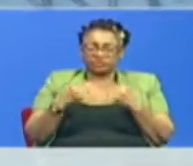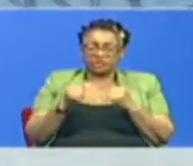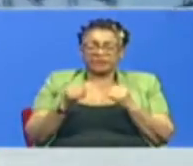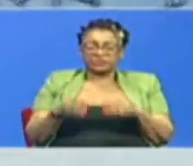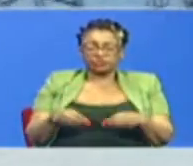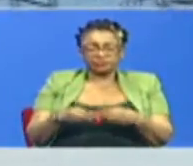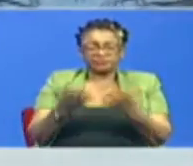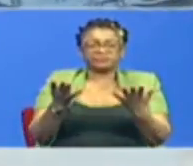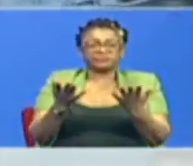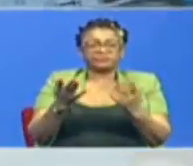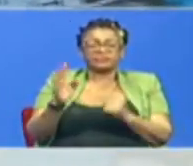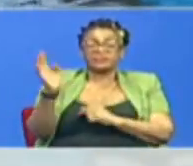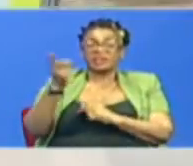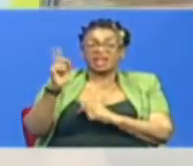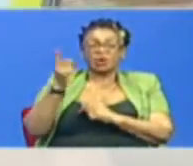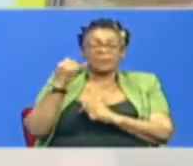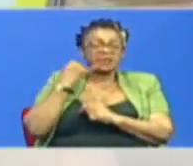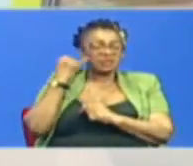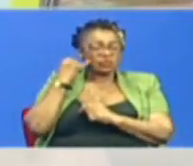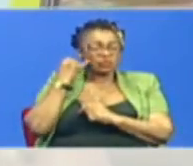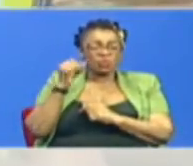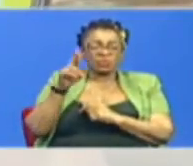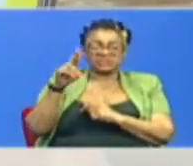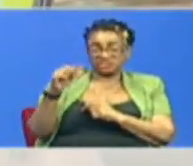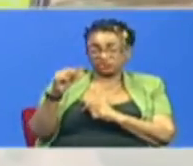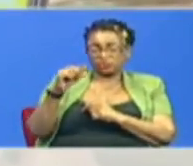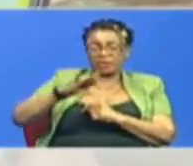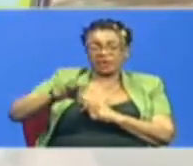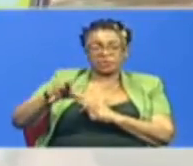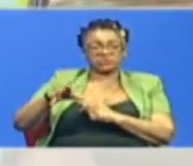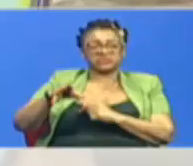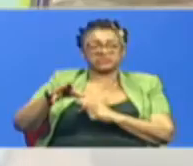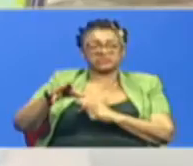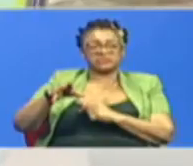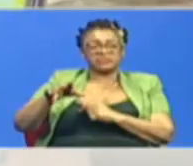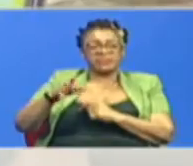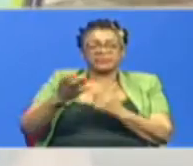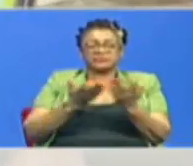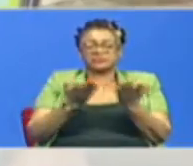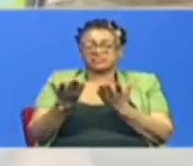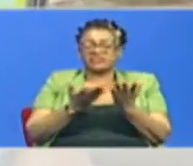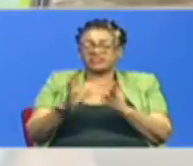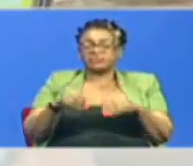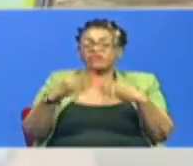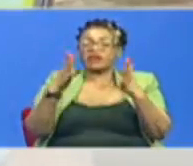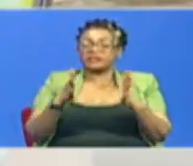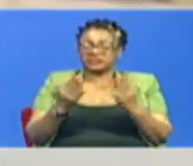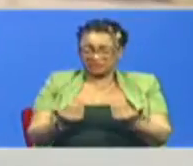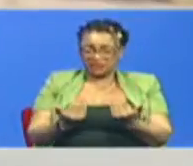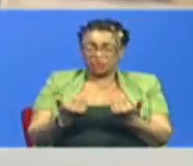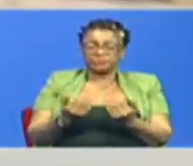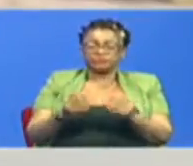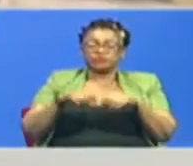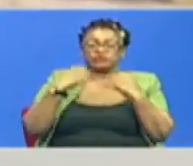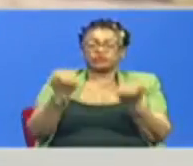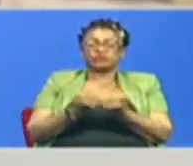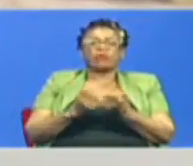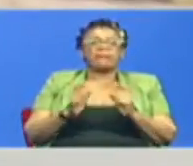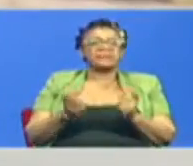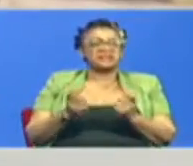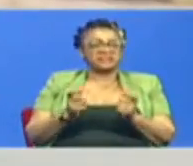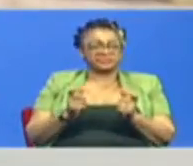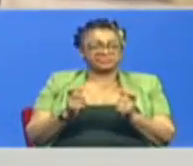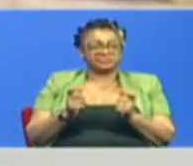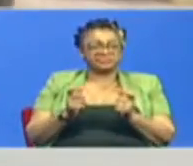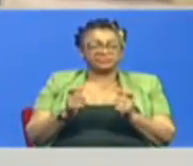in Nairobi, Nakuru, and Uasin Gishu counties, the service providers have now taken to social media platforms such